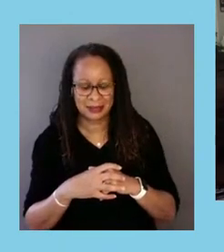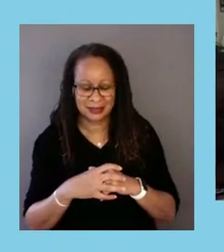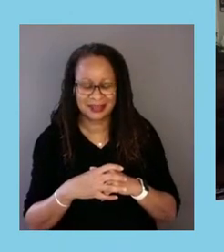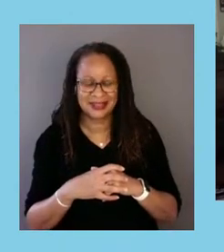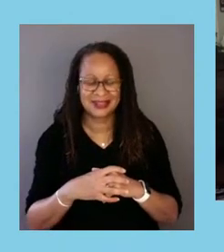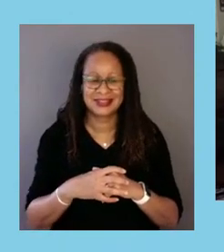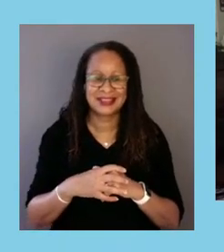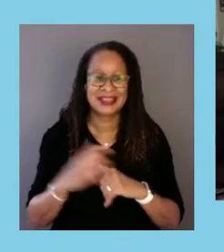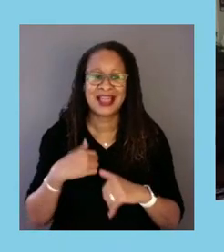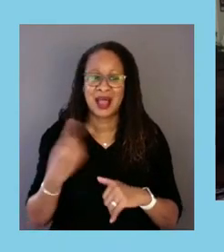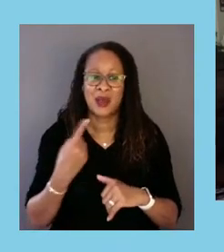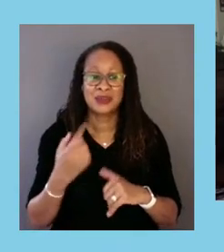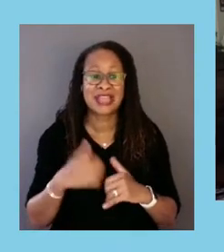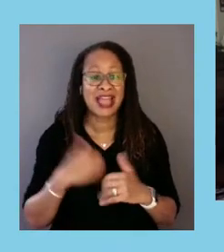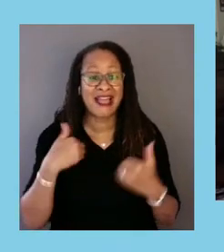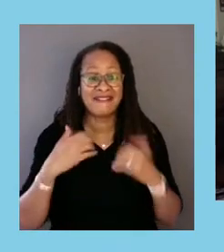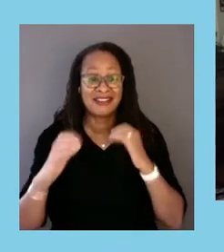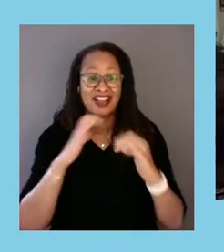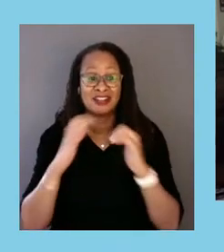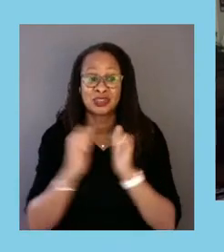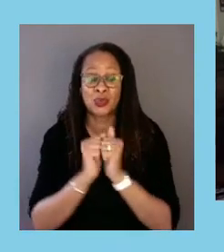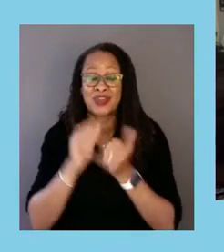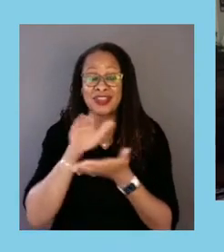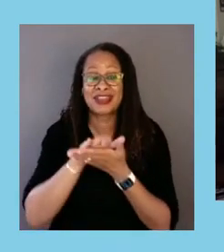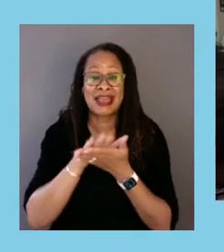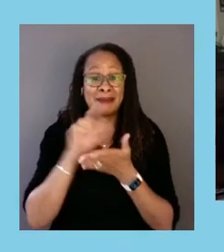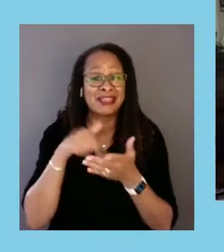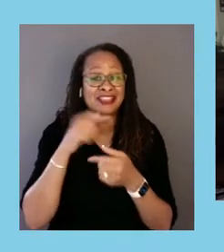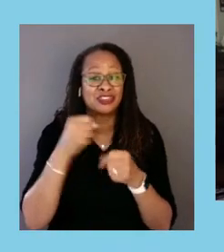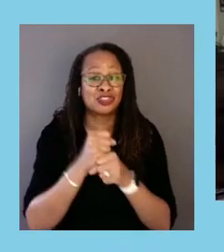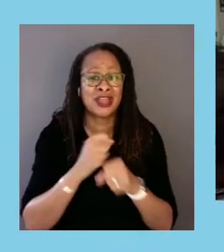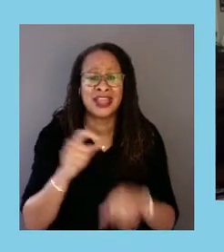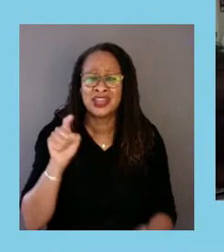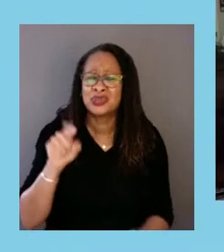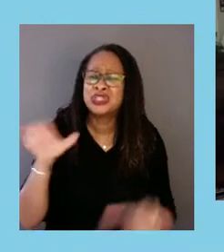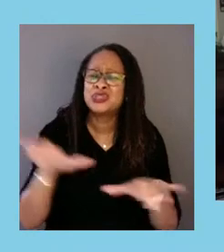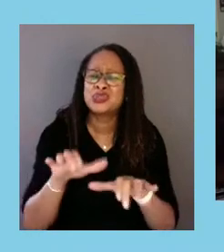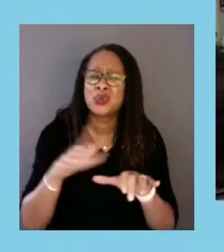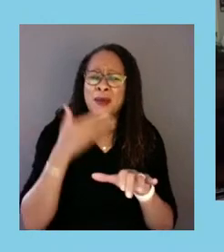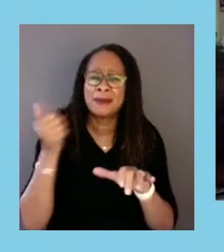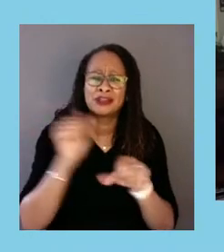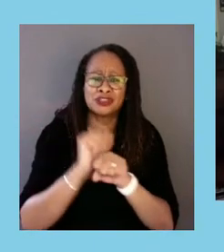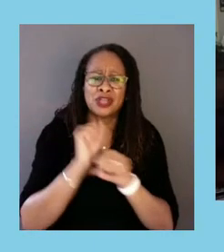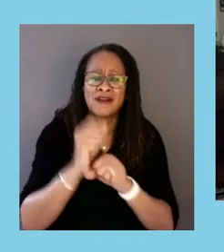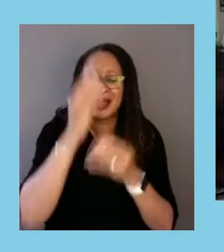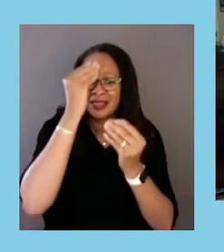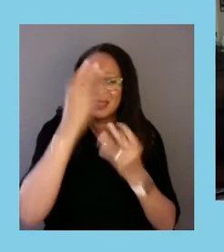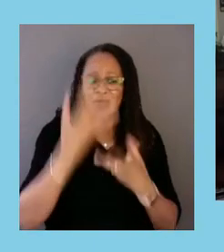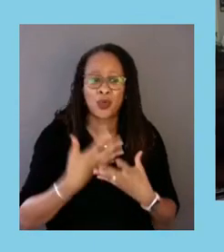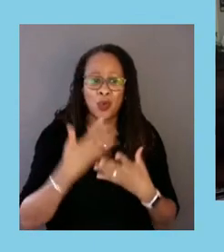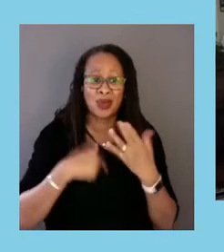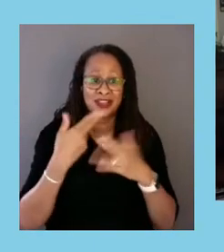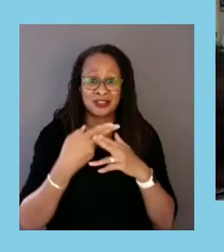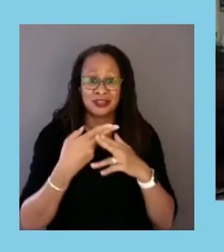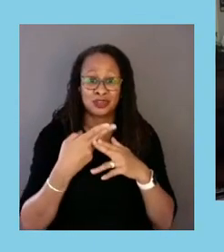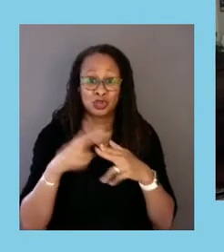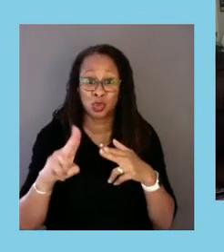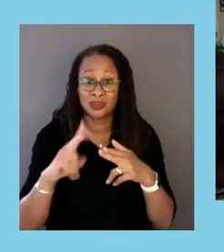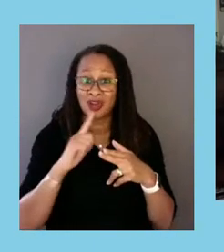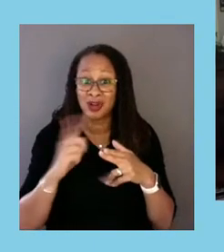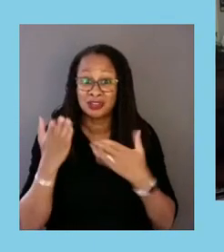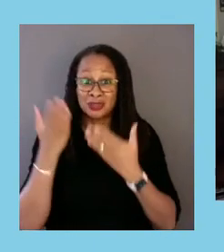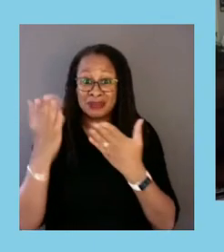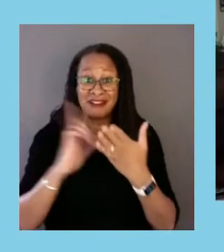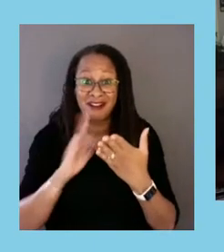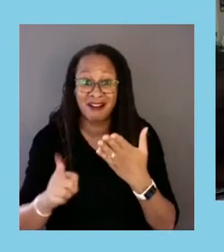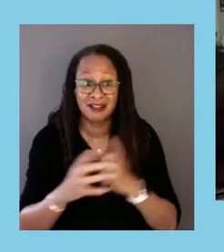I remember having a conversation with the Academy this year, and I was like, you guys need to do a better job of telling us what the shorts are being submitted are,